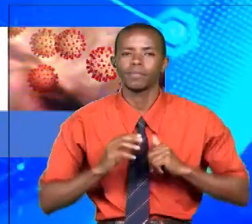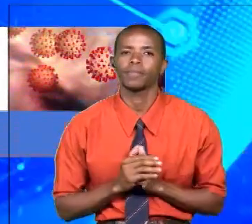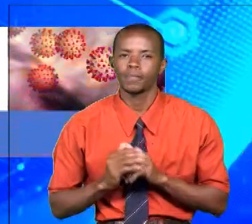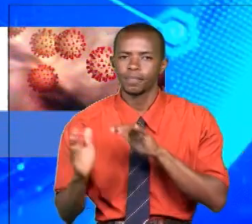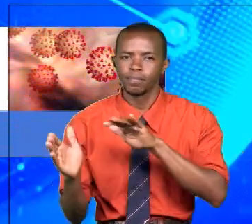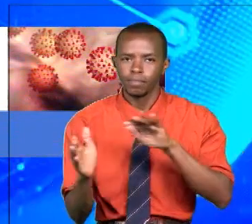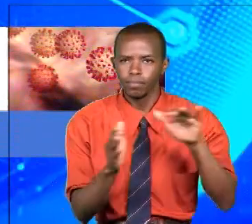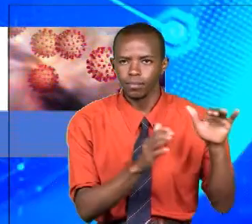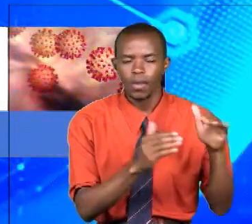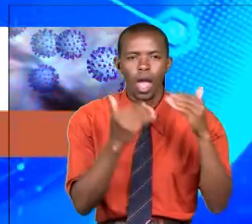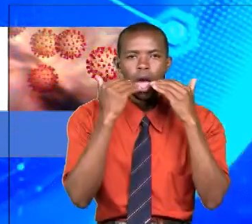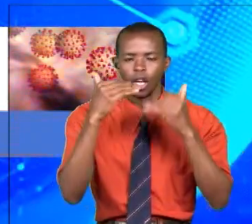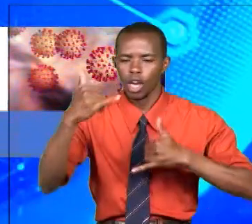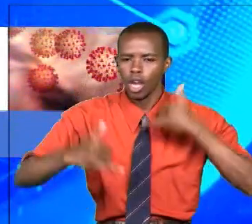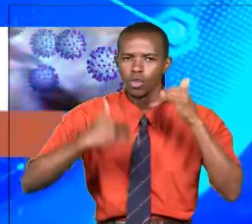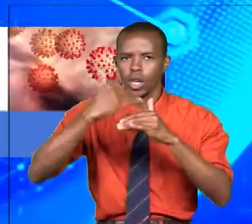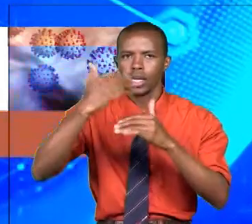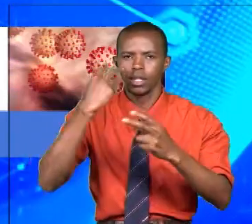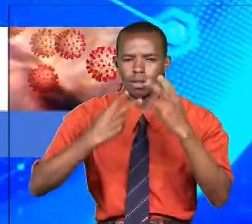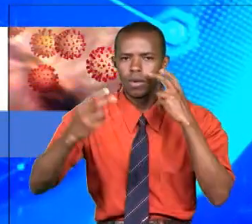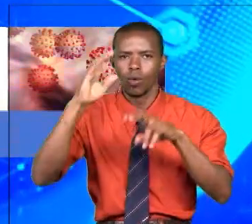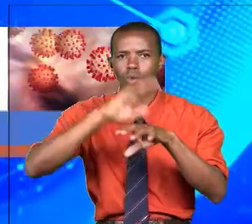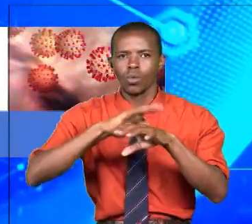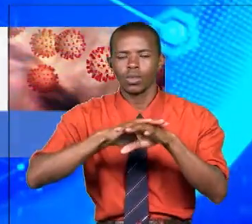Thank you for your company. Do enjoy the rest of your viewing. Good evening.